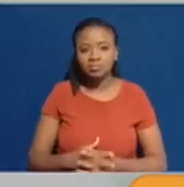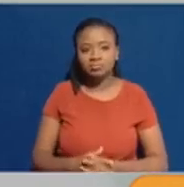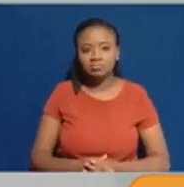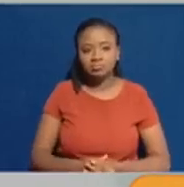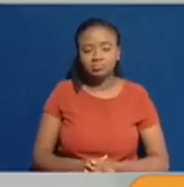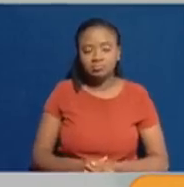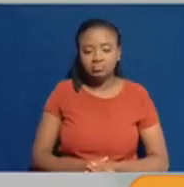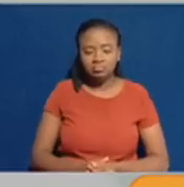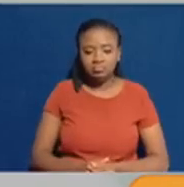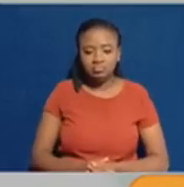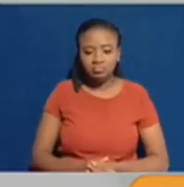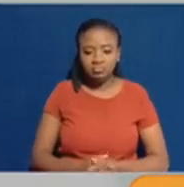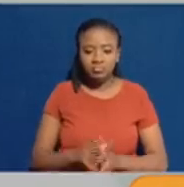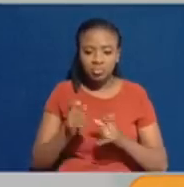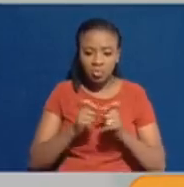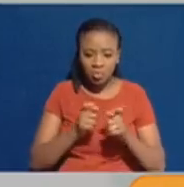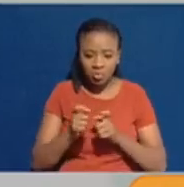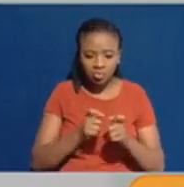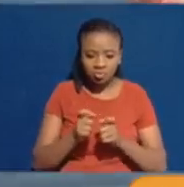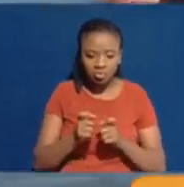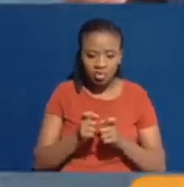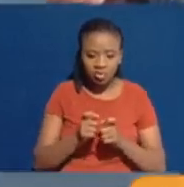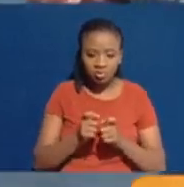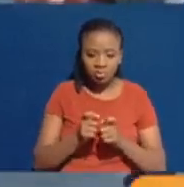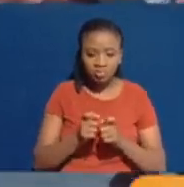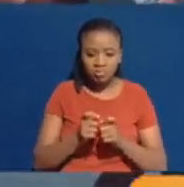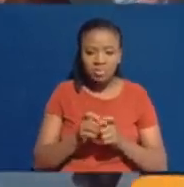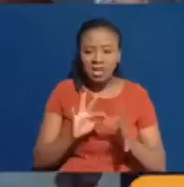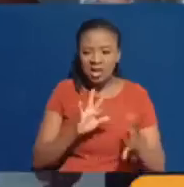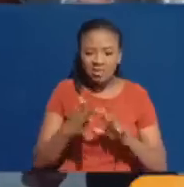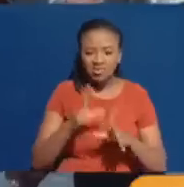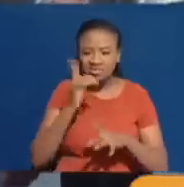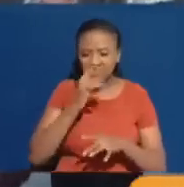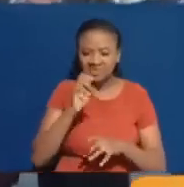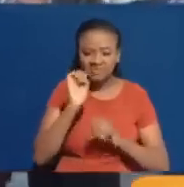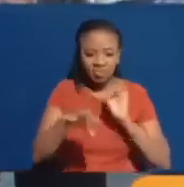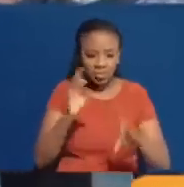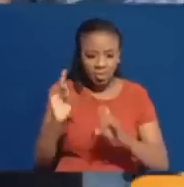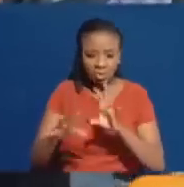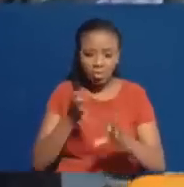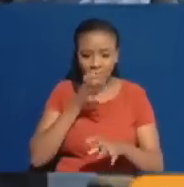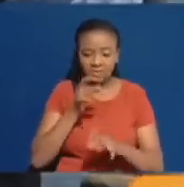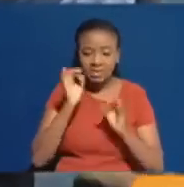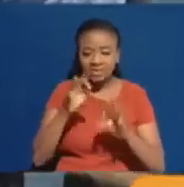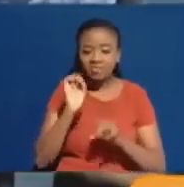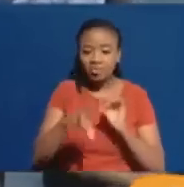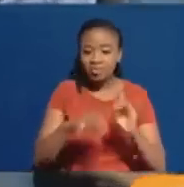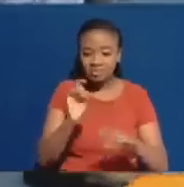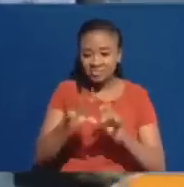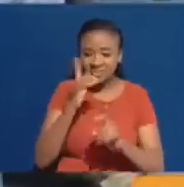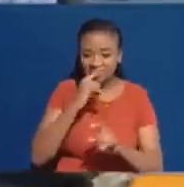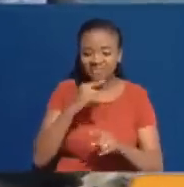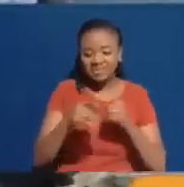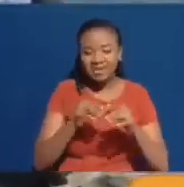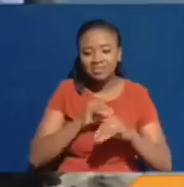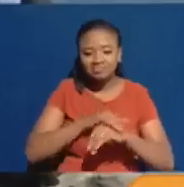in our riverine systems, because some of these phosphorus soaps eventually undergoes through the river system and